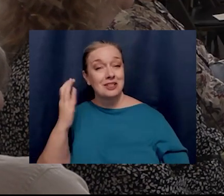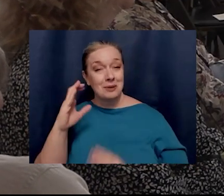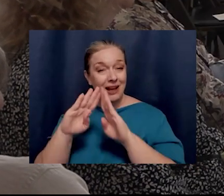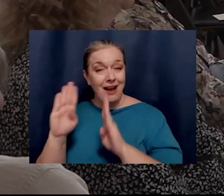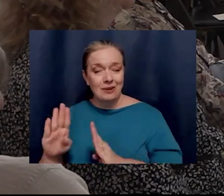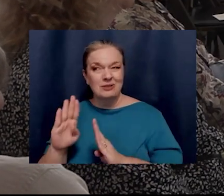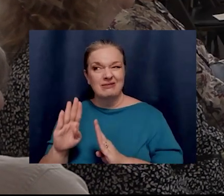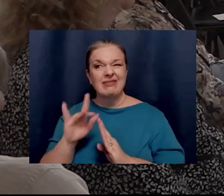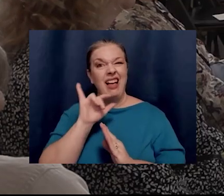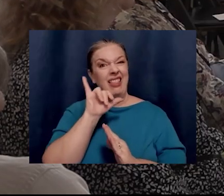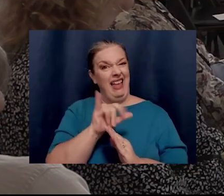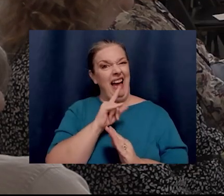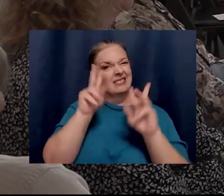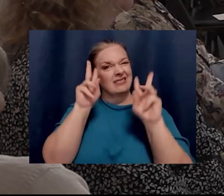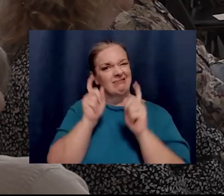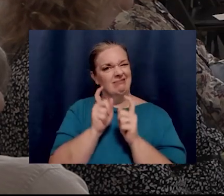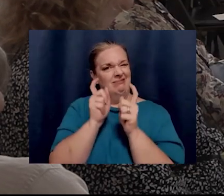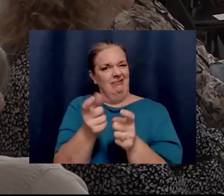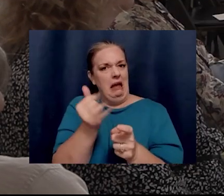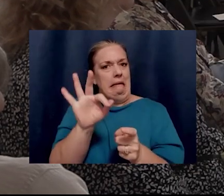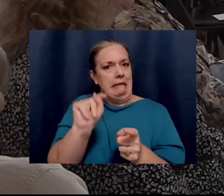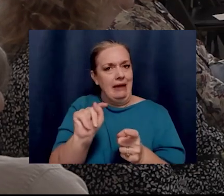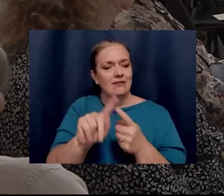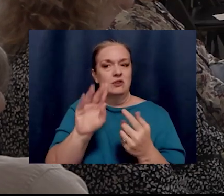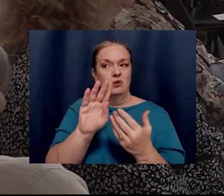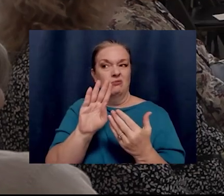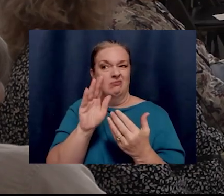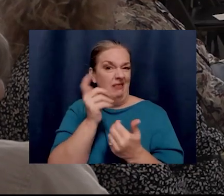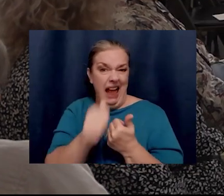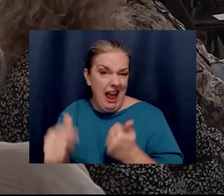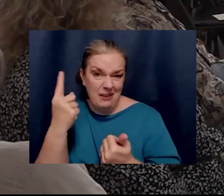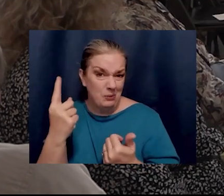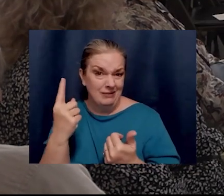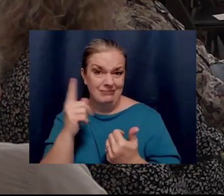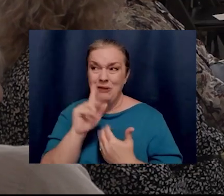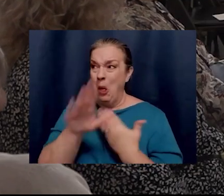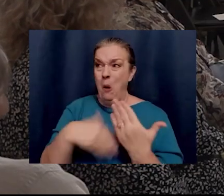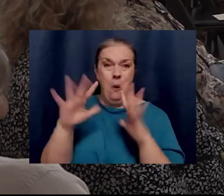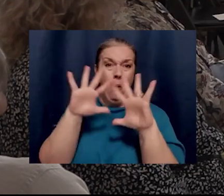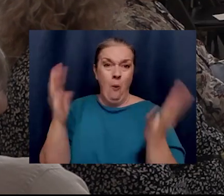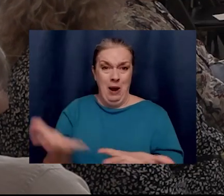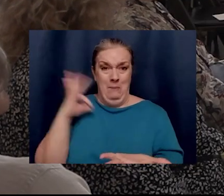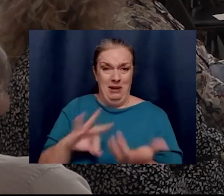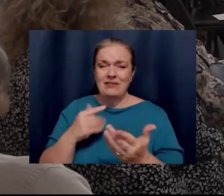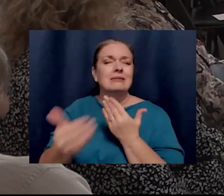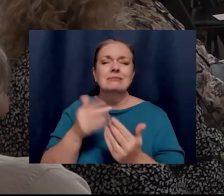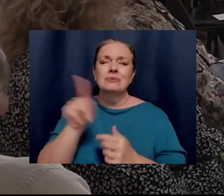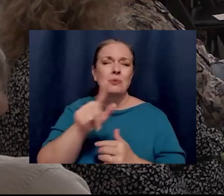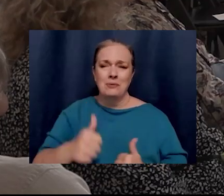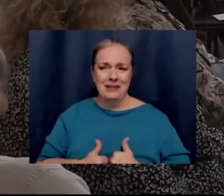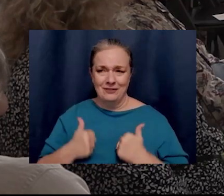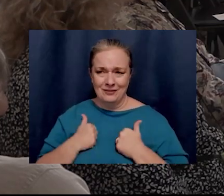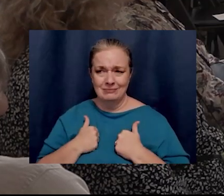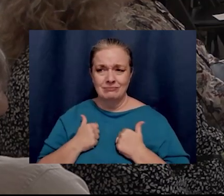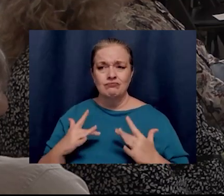gift they have given to everyone. It's a gift they give to the world, honestly, no matter where you live. So I'm